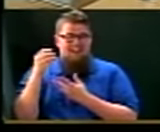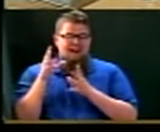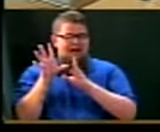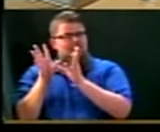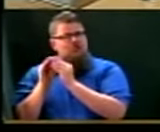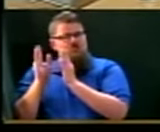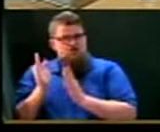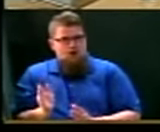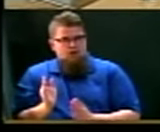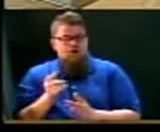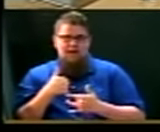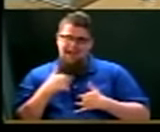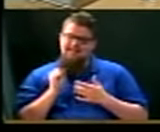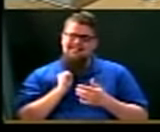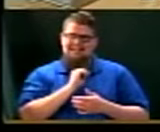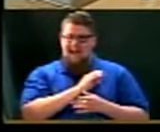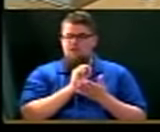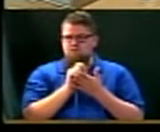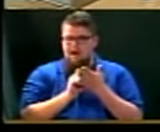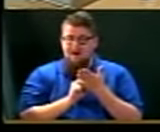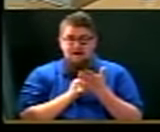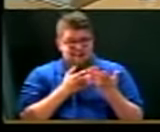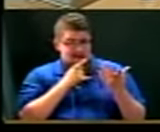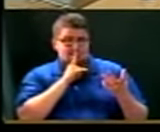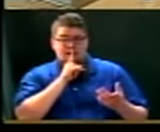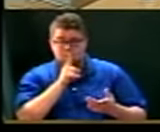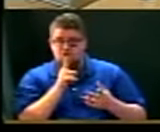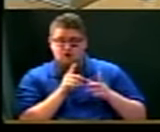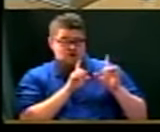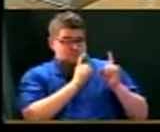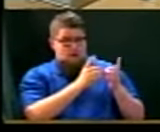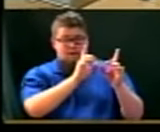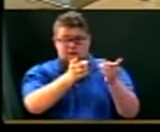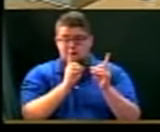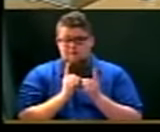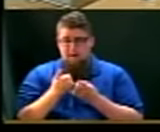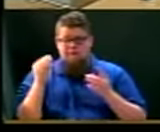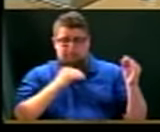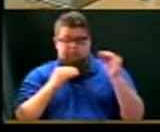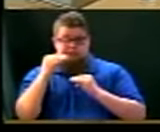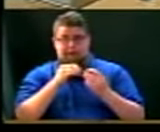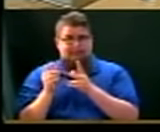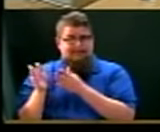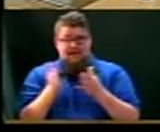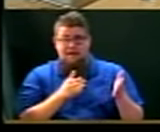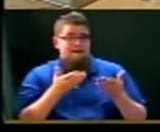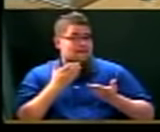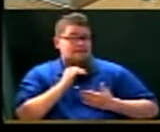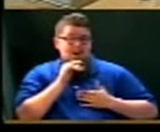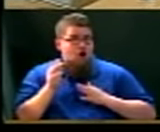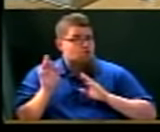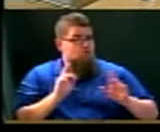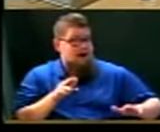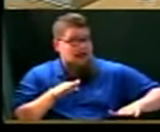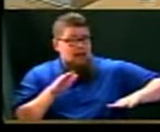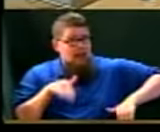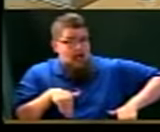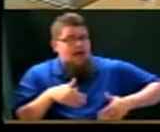You're absolutely right. I'm sure it was departments putting stuff together. Maybe it's not ready, but I think